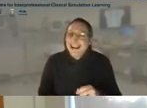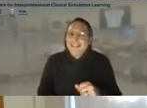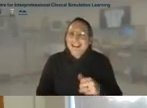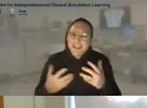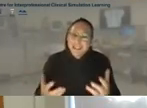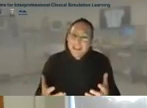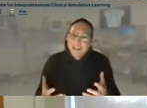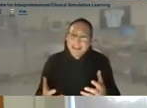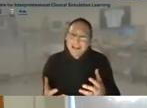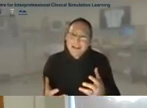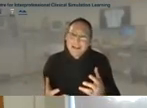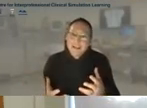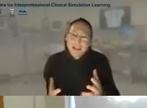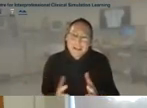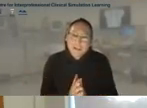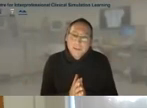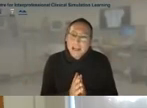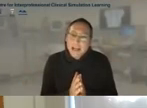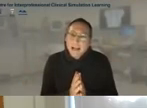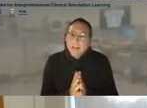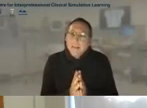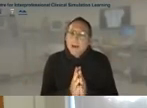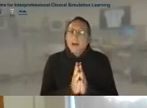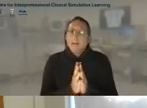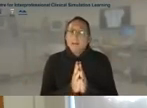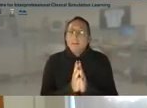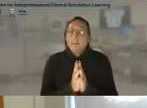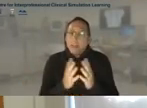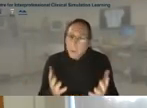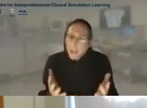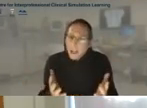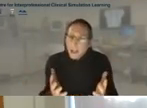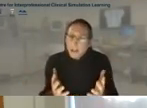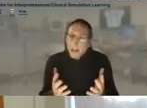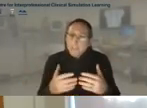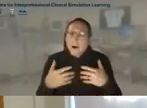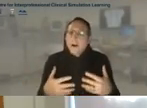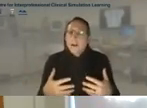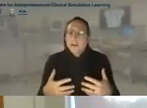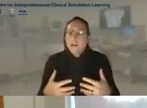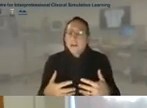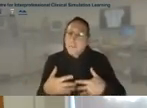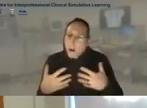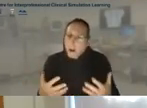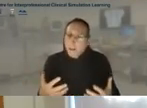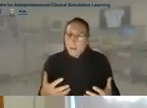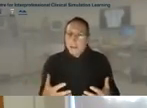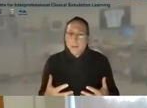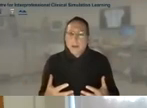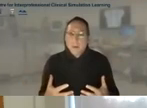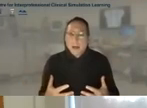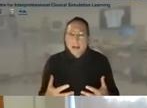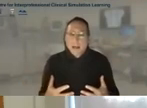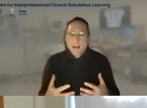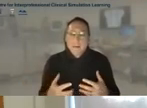they'll have a lived experience and they'll think to themselves, yeah, that went really well. And a part of the reason it